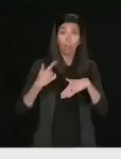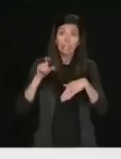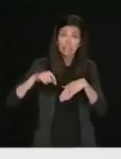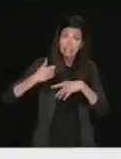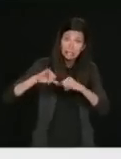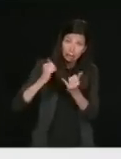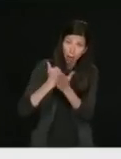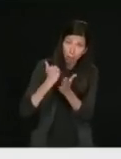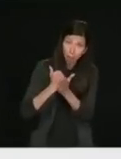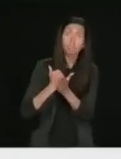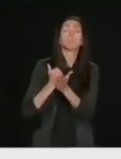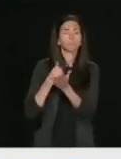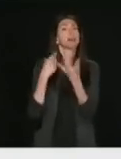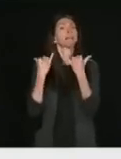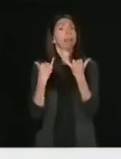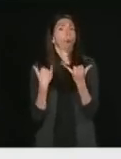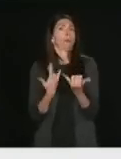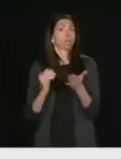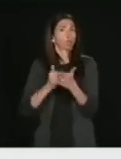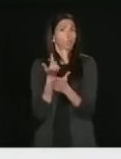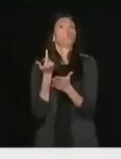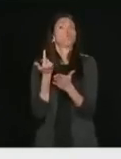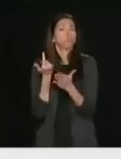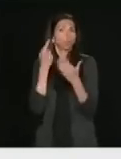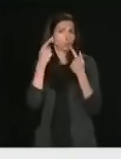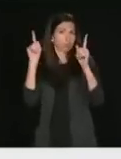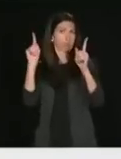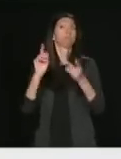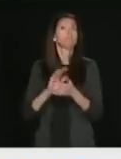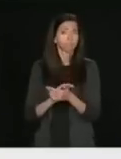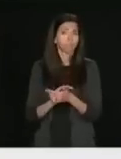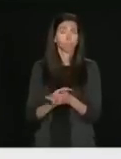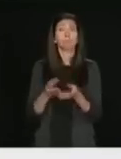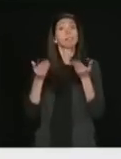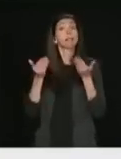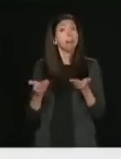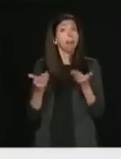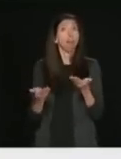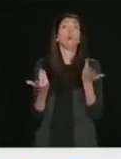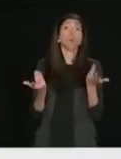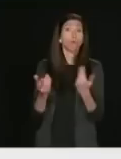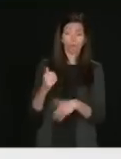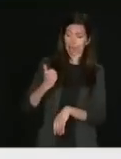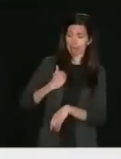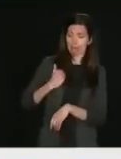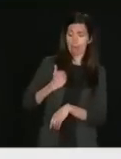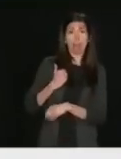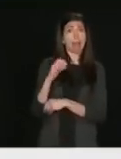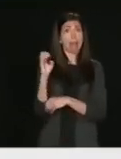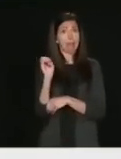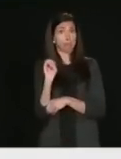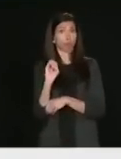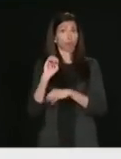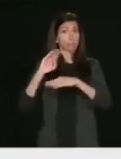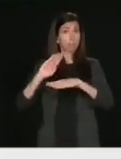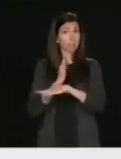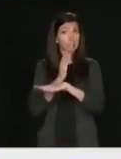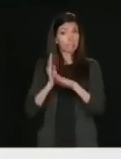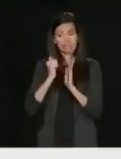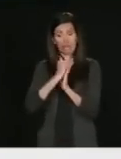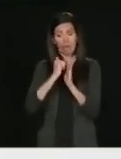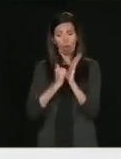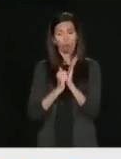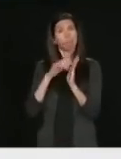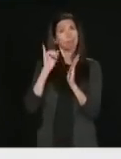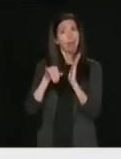forward. Today I can announce that we are expanding the eligibility of the Canada Emergency Business Account.